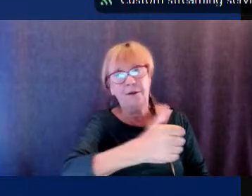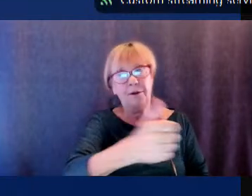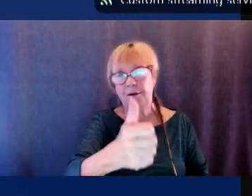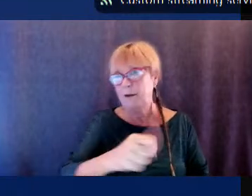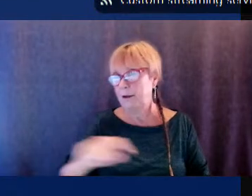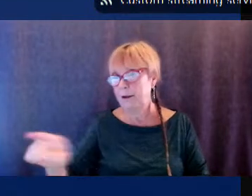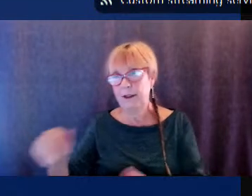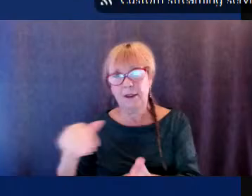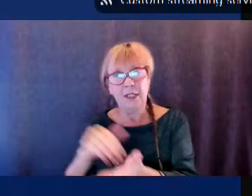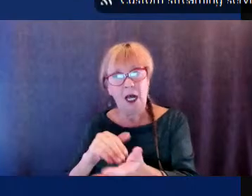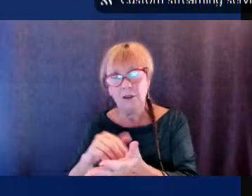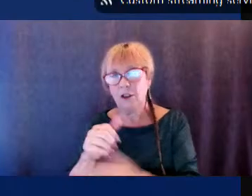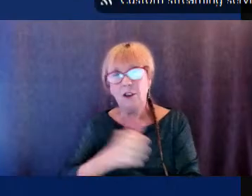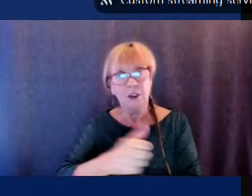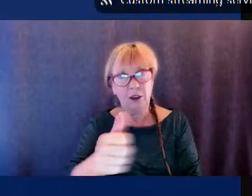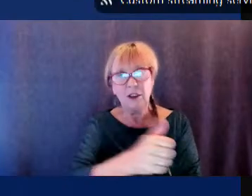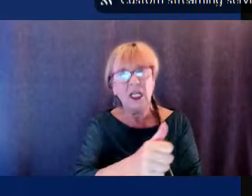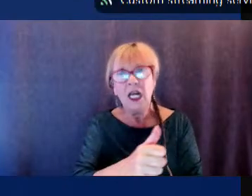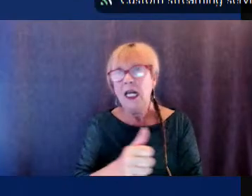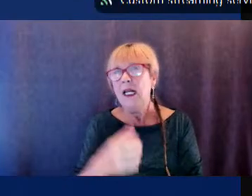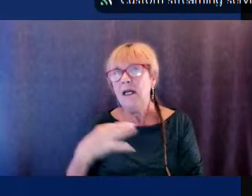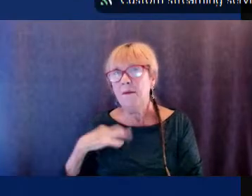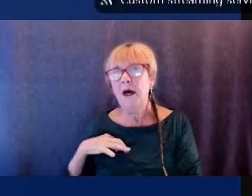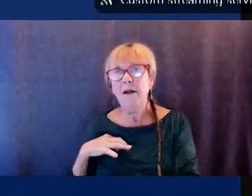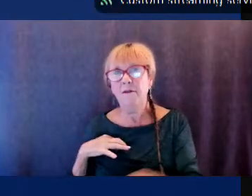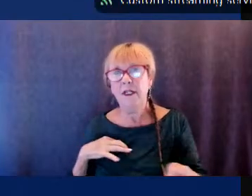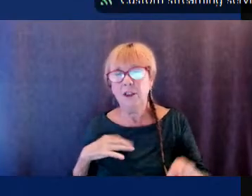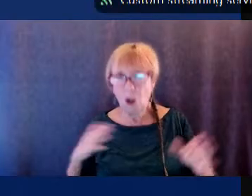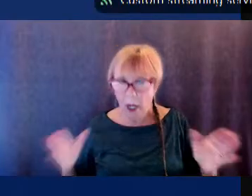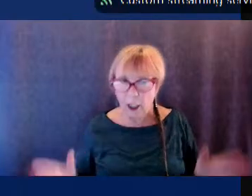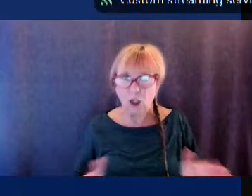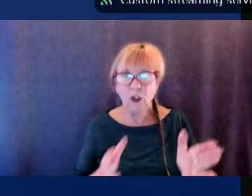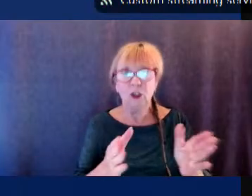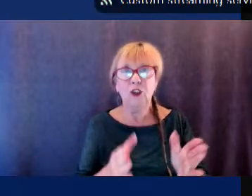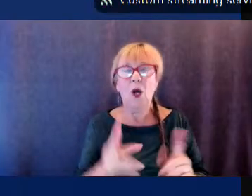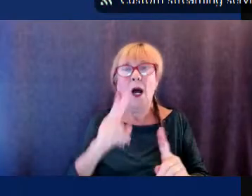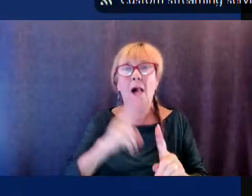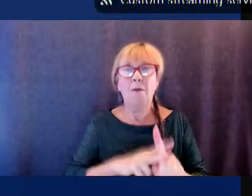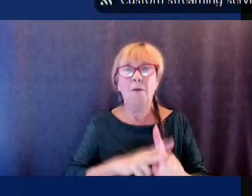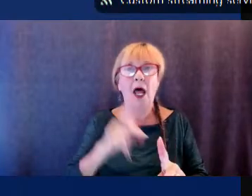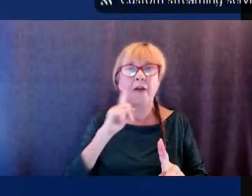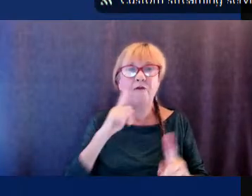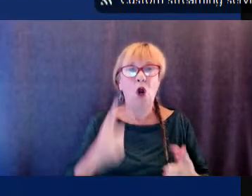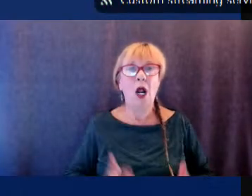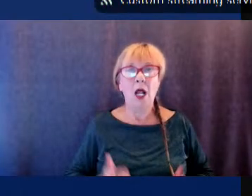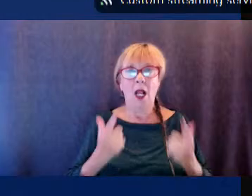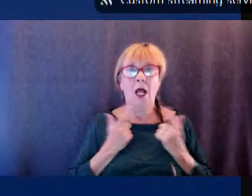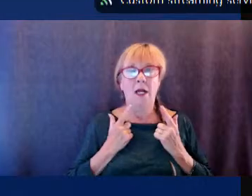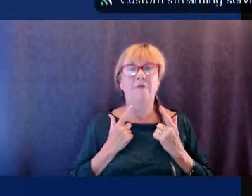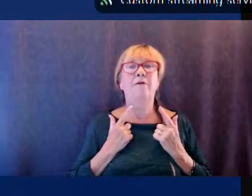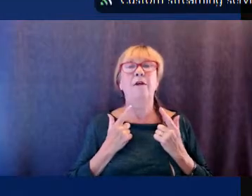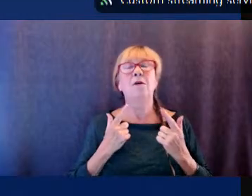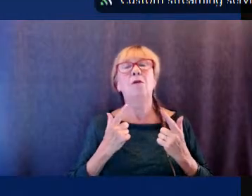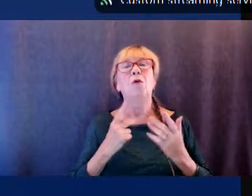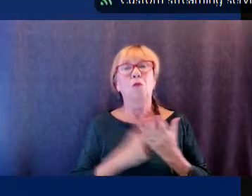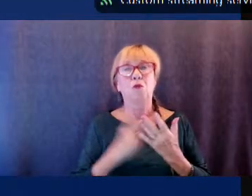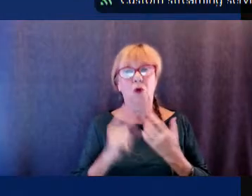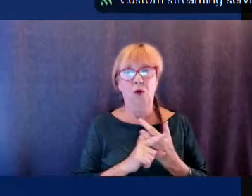So we urge you to apply for the LIGHT program, and we're here to assist you. That's it for me on my end. Thank you.